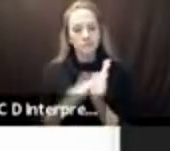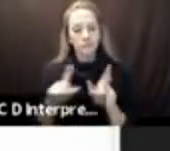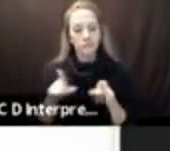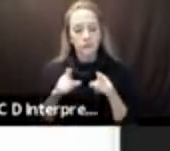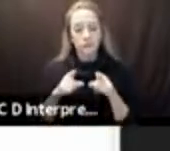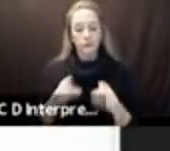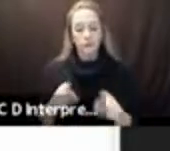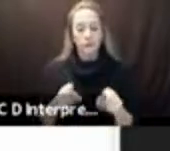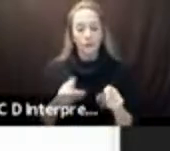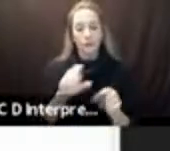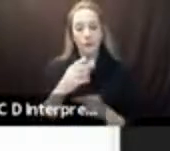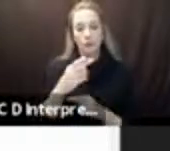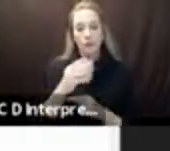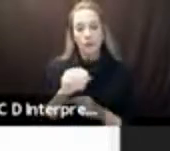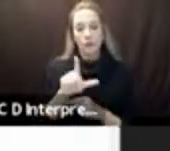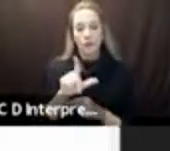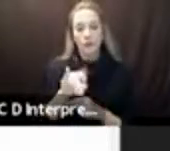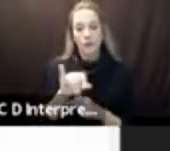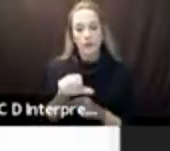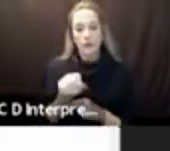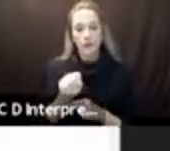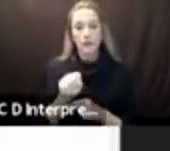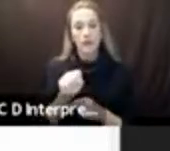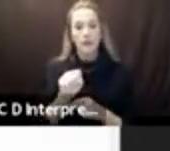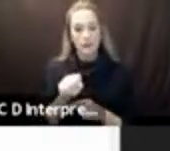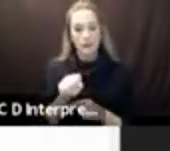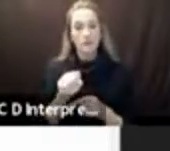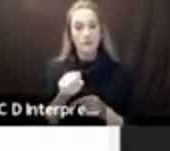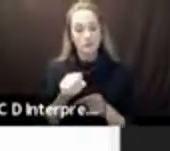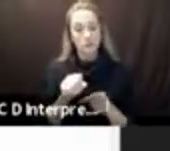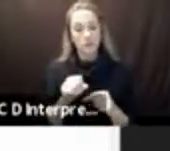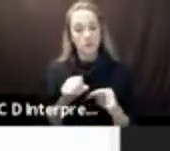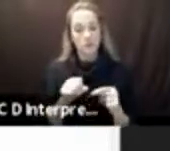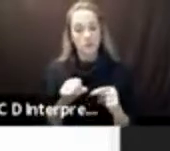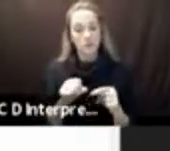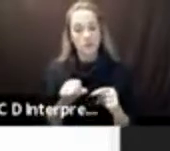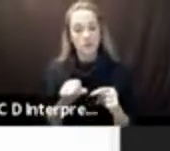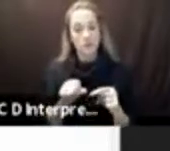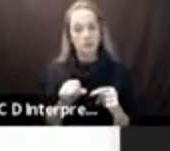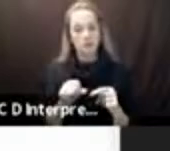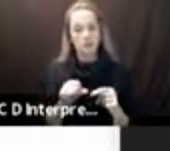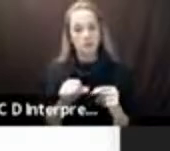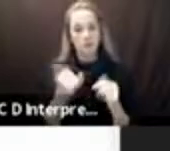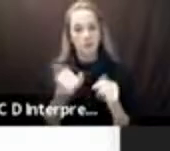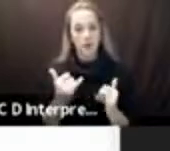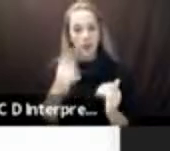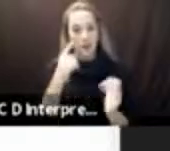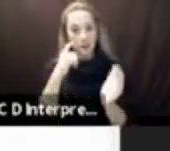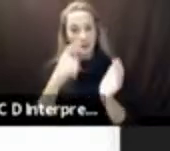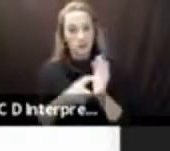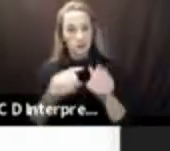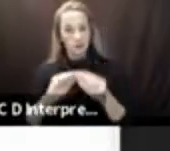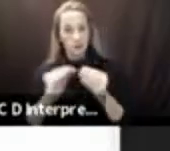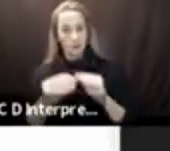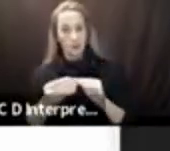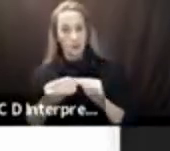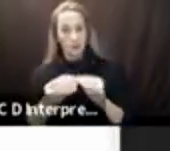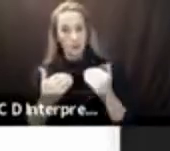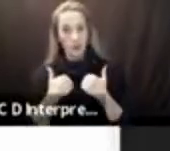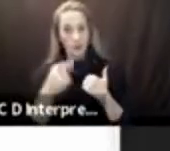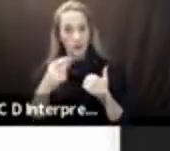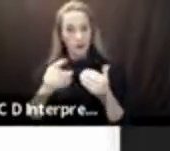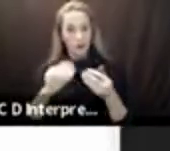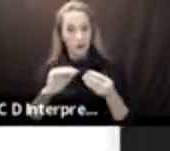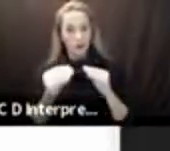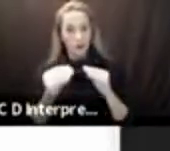was spotty, but we can say that where we actually have numbers there, we feel pretty confident that those